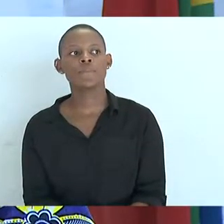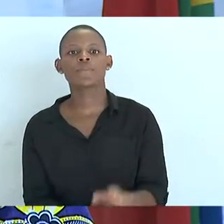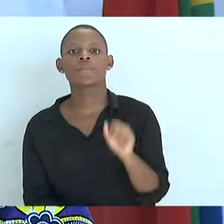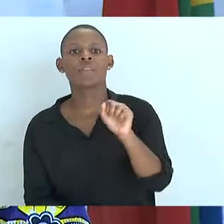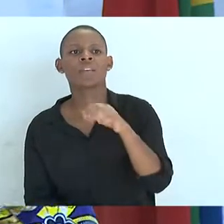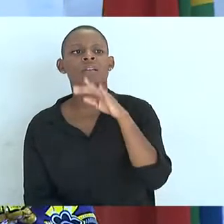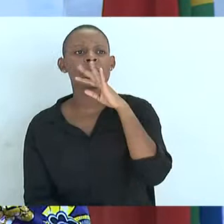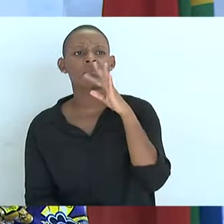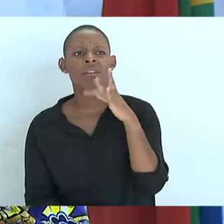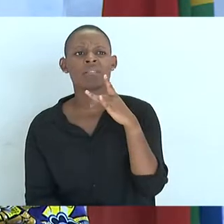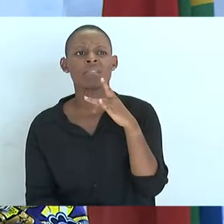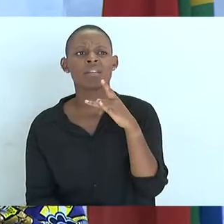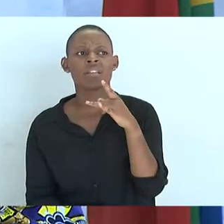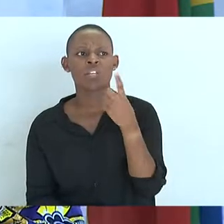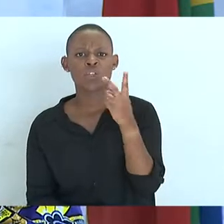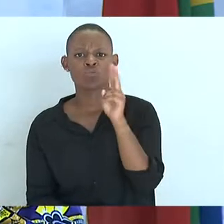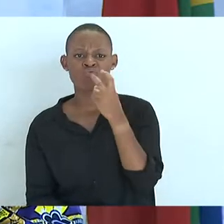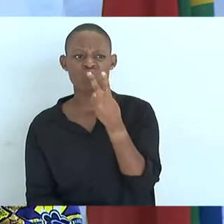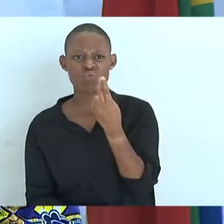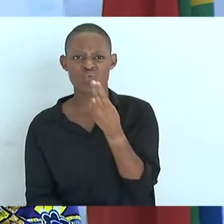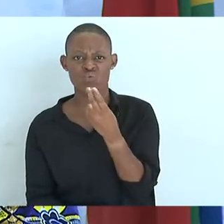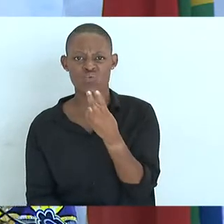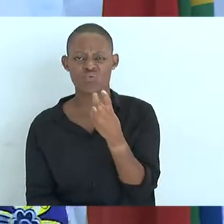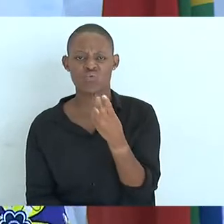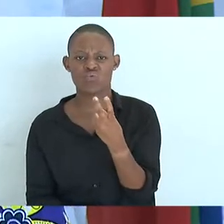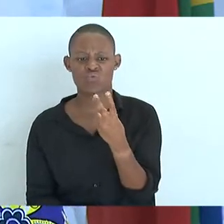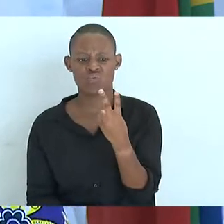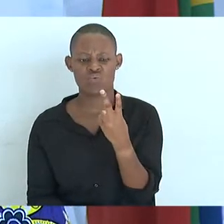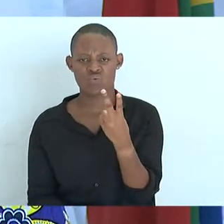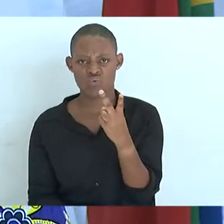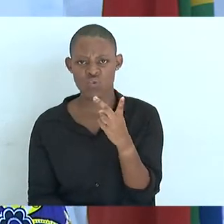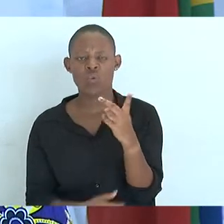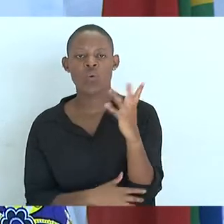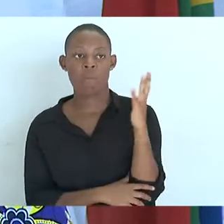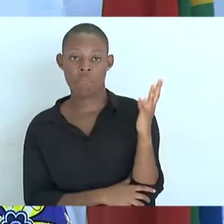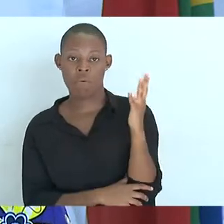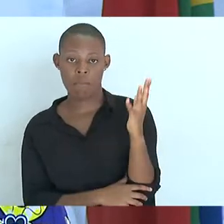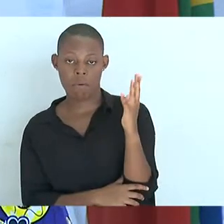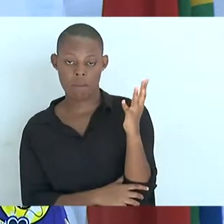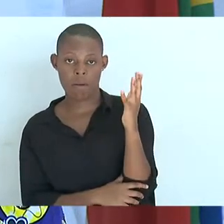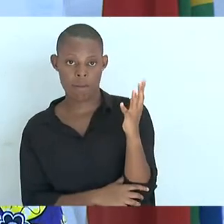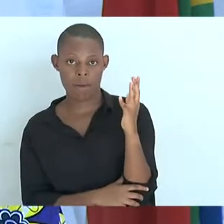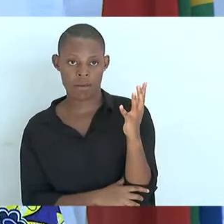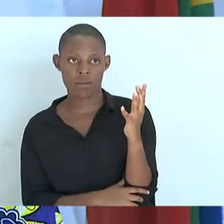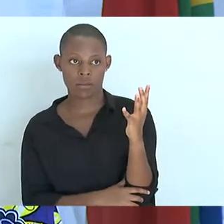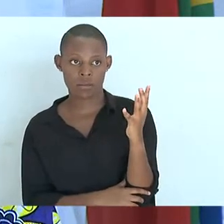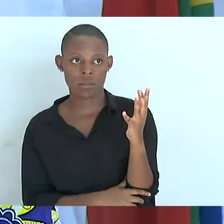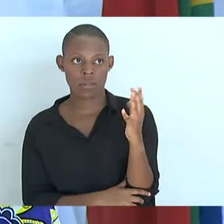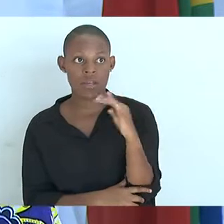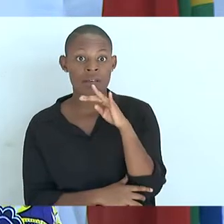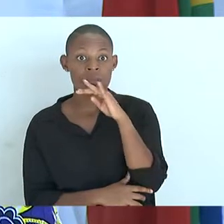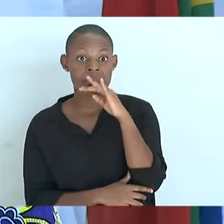ikhulumi ezimbili kuphela, emva kwalokho bese singena